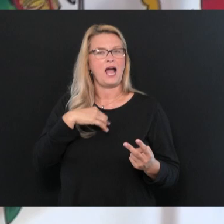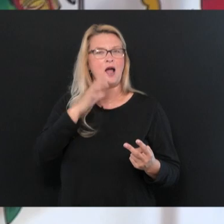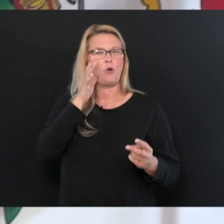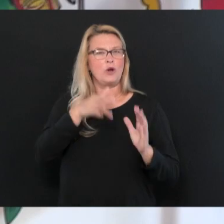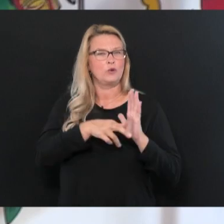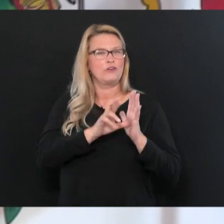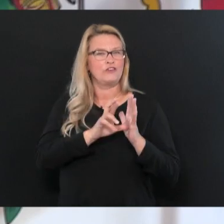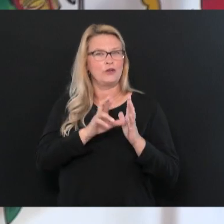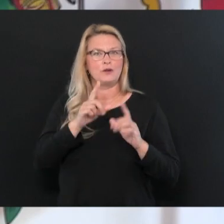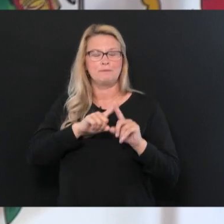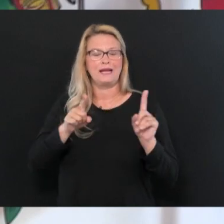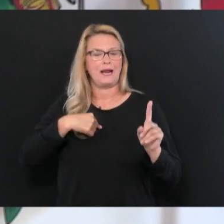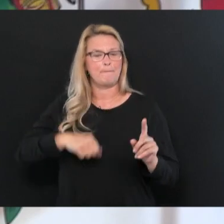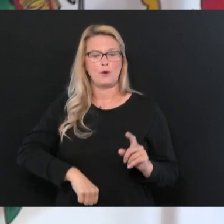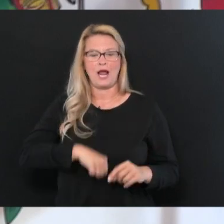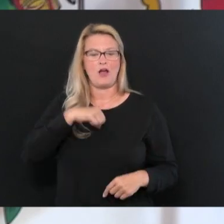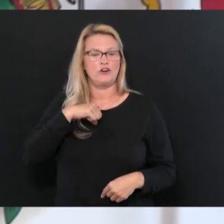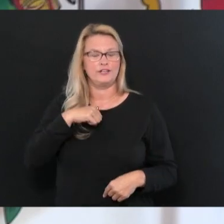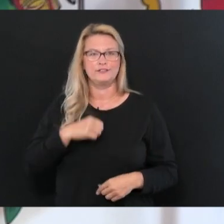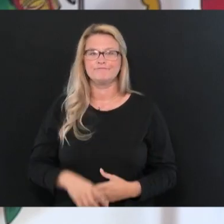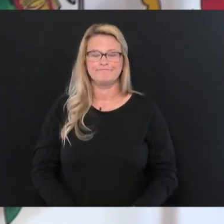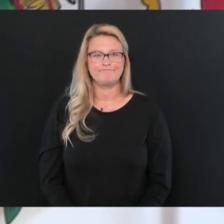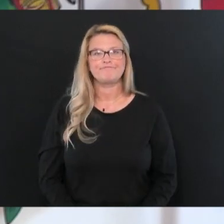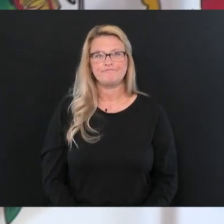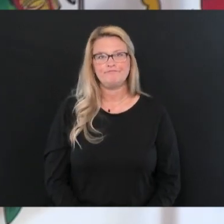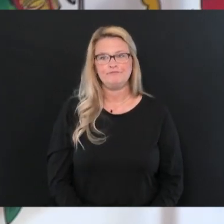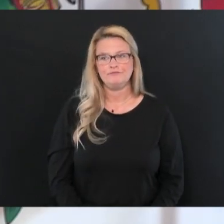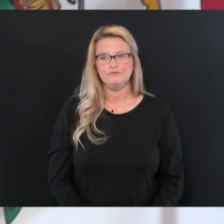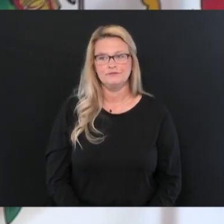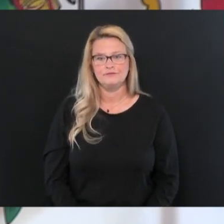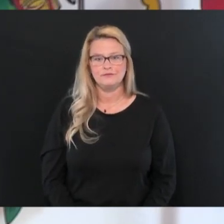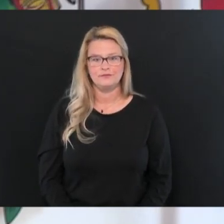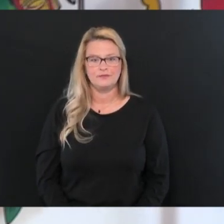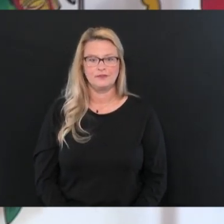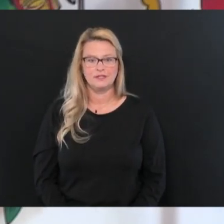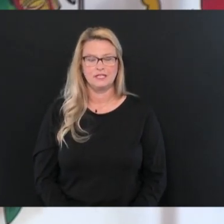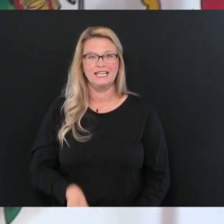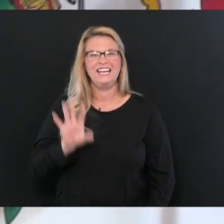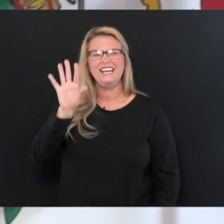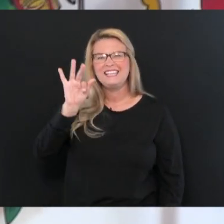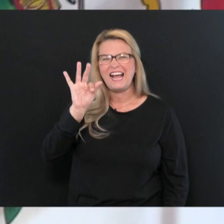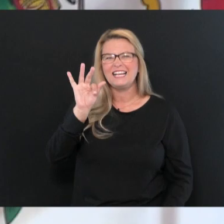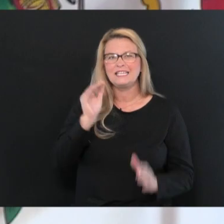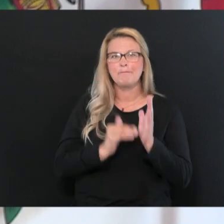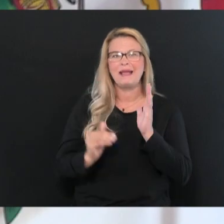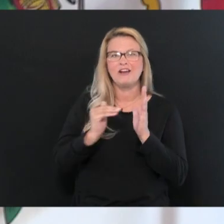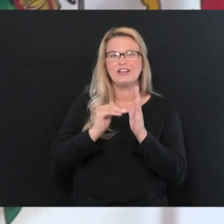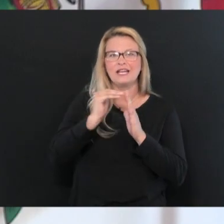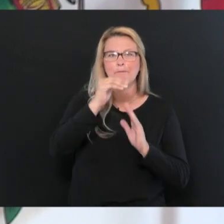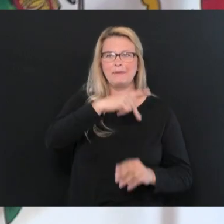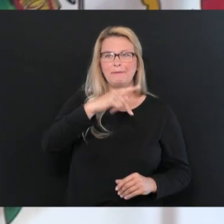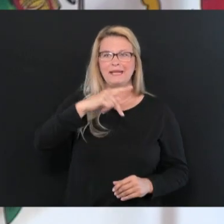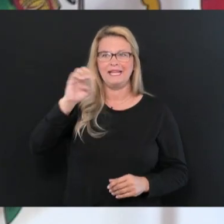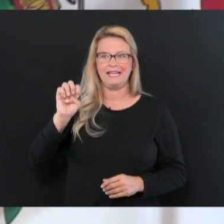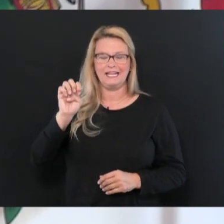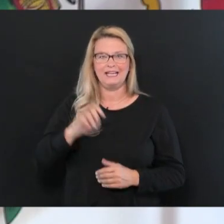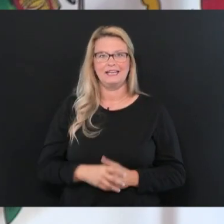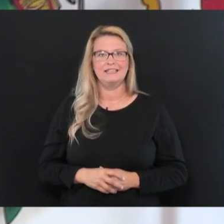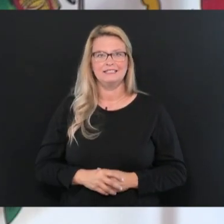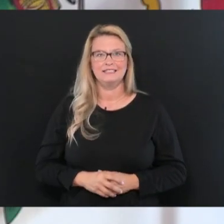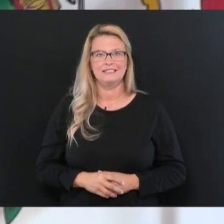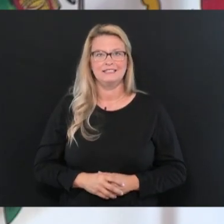I'm so proud of them. They've distributed 19 million pieces of PPE.